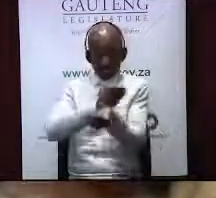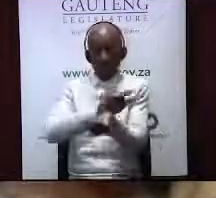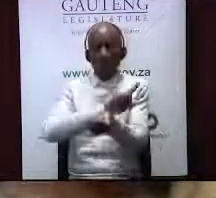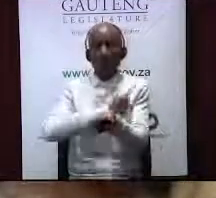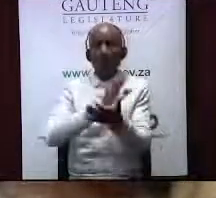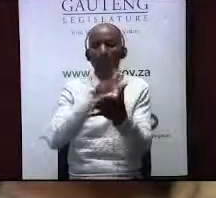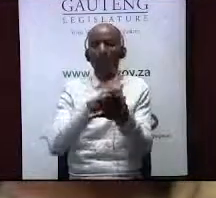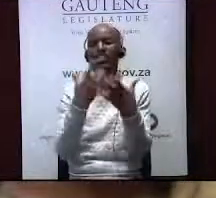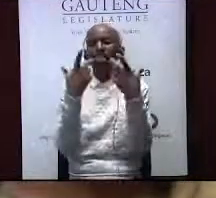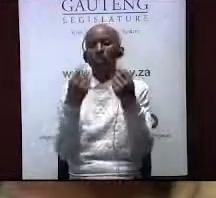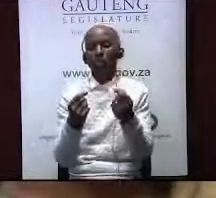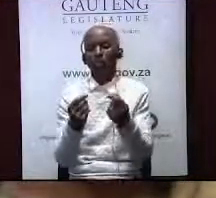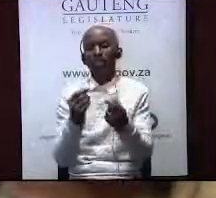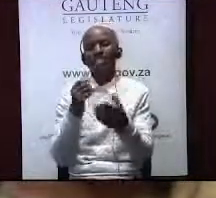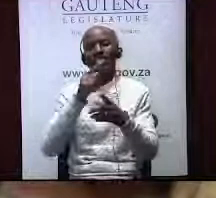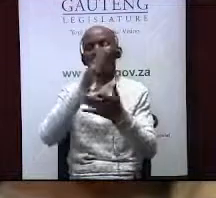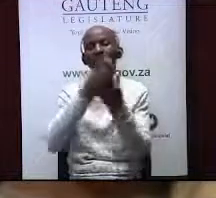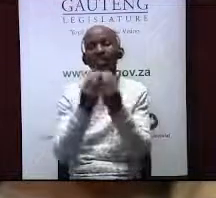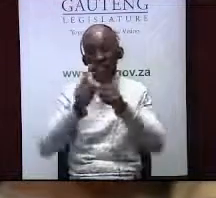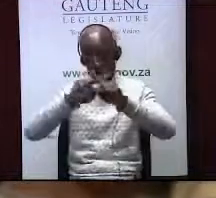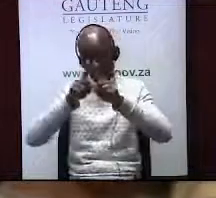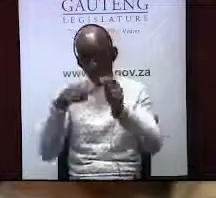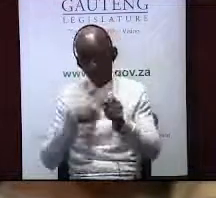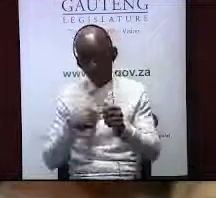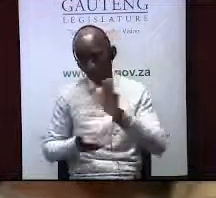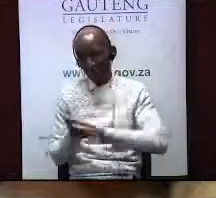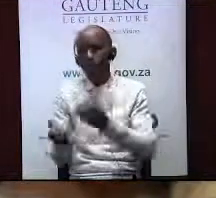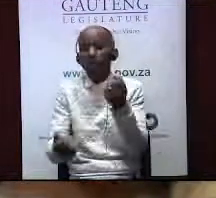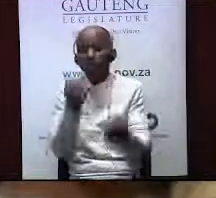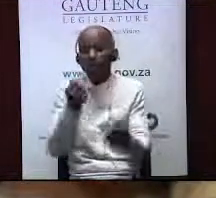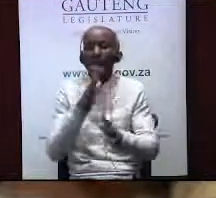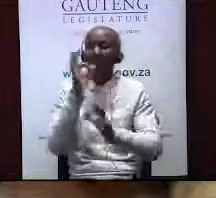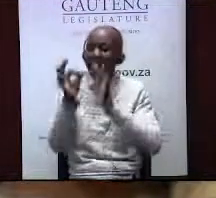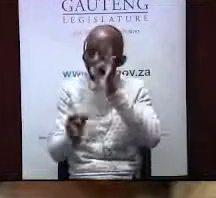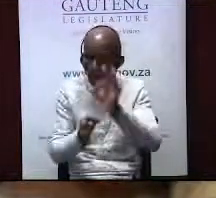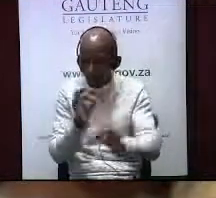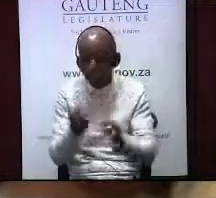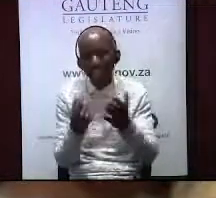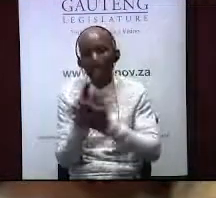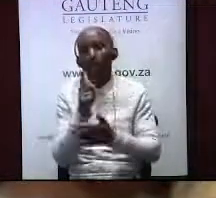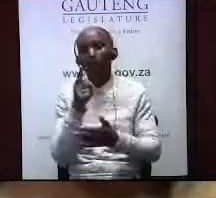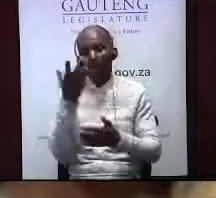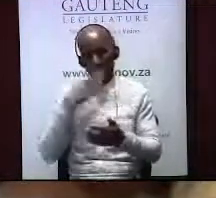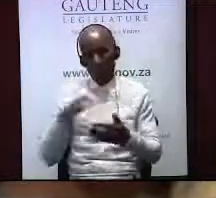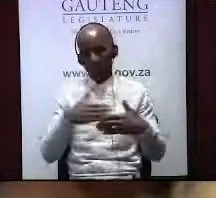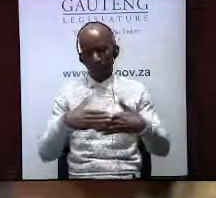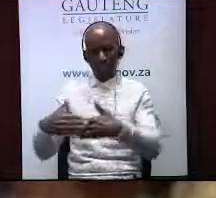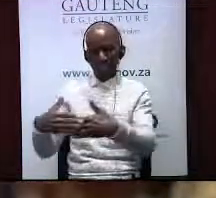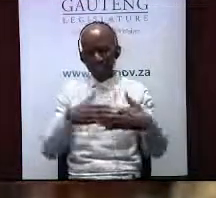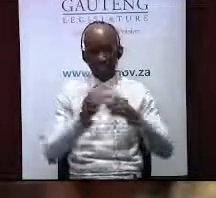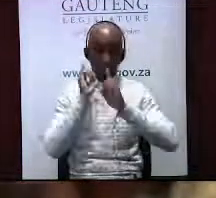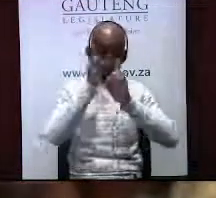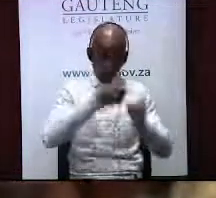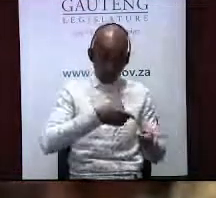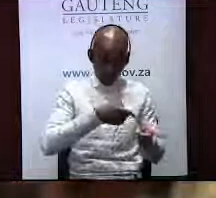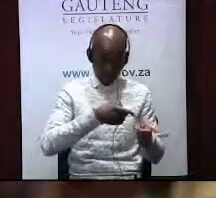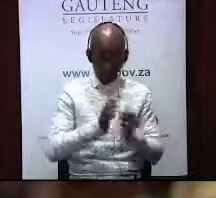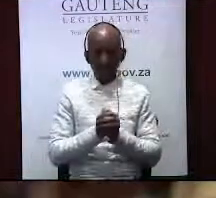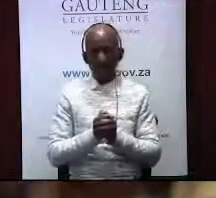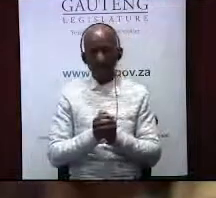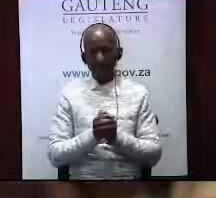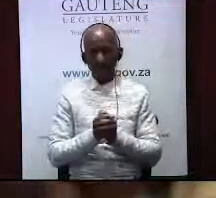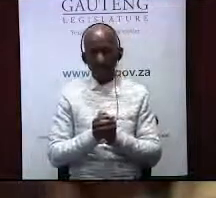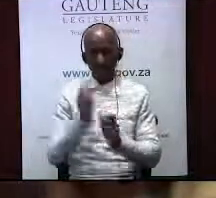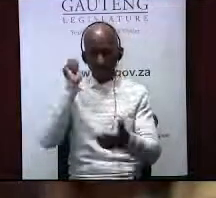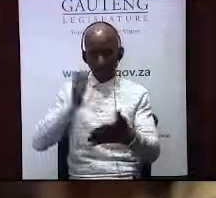rile counterclaim. Ke ile ko court ke ba explainela gore go etsagalang ke batla protection order. The magistrate said,